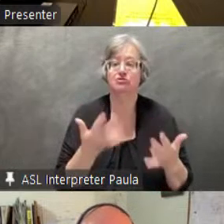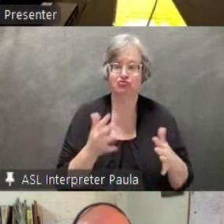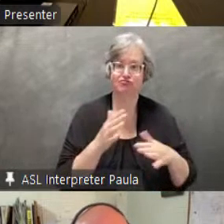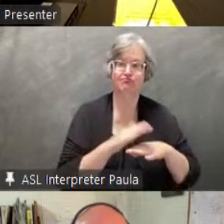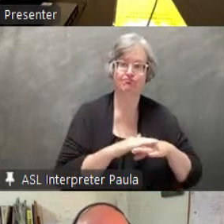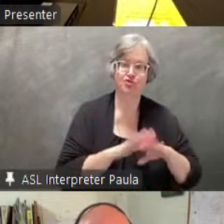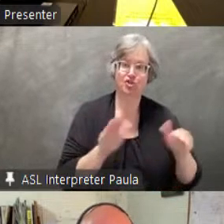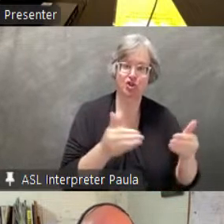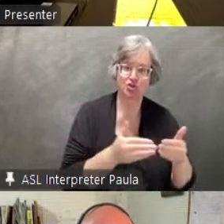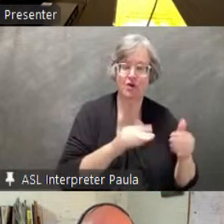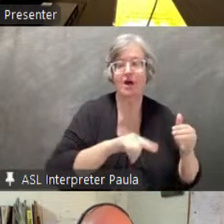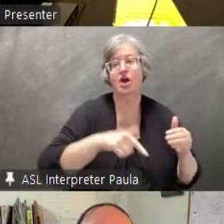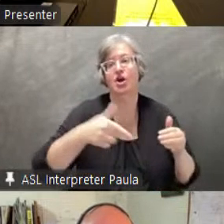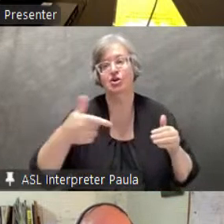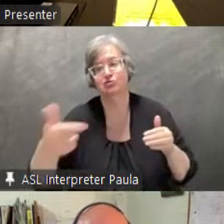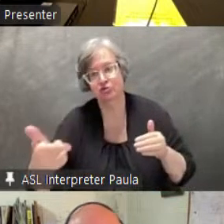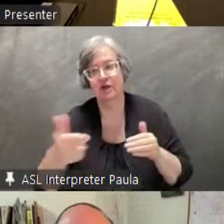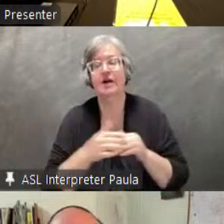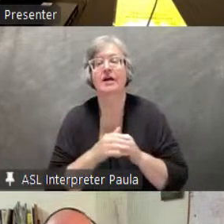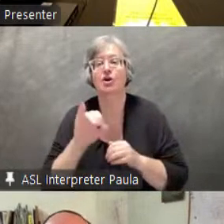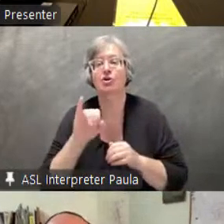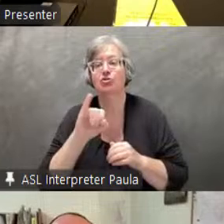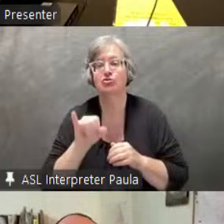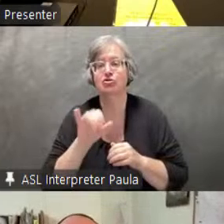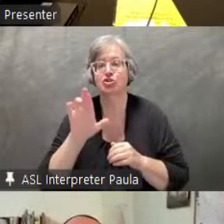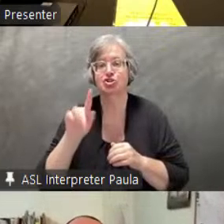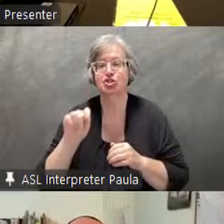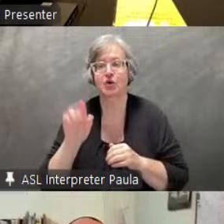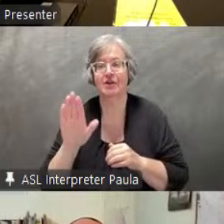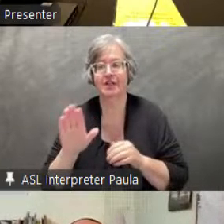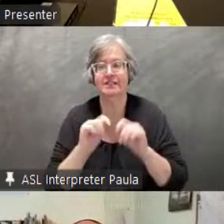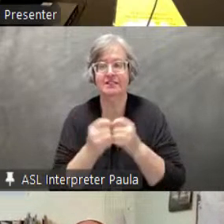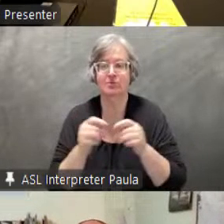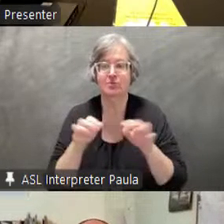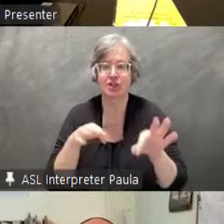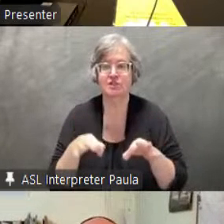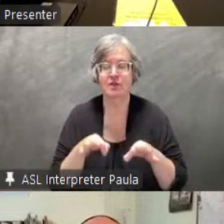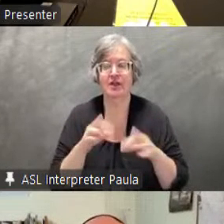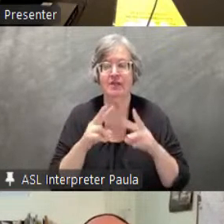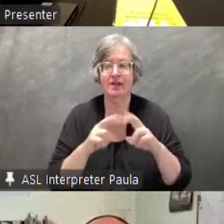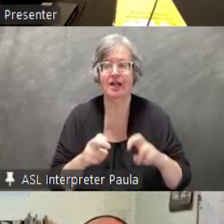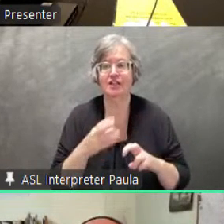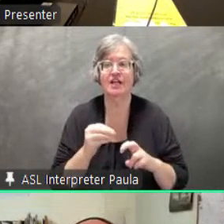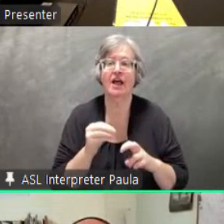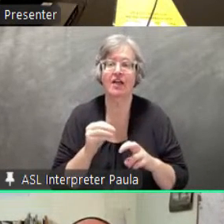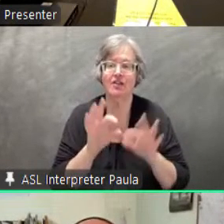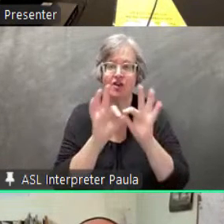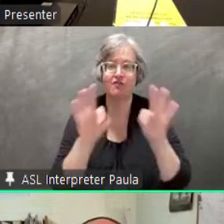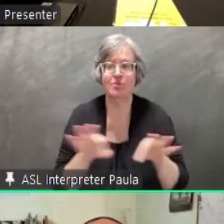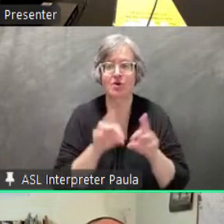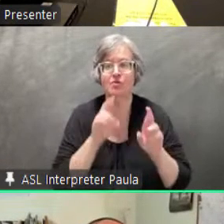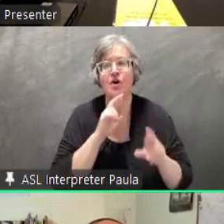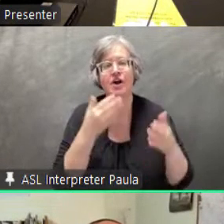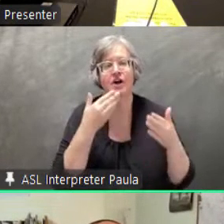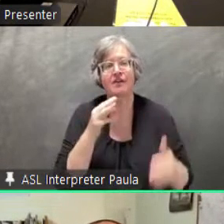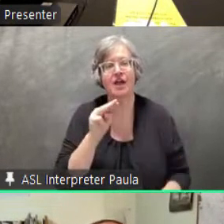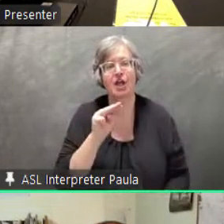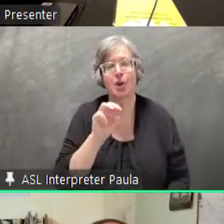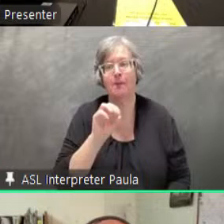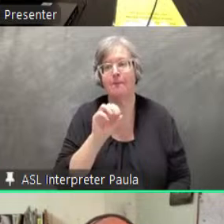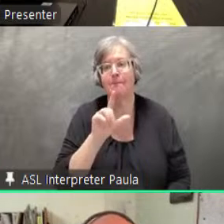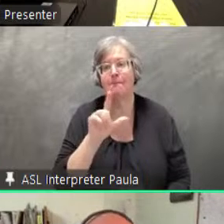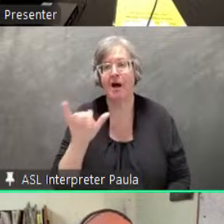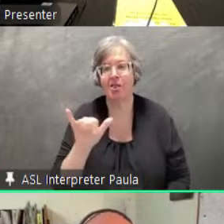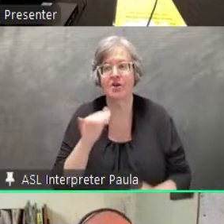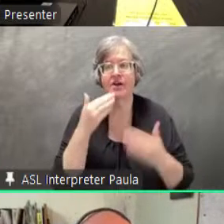to Jarrett and team to walk through their analysis and the framing report. Thank you very much, Molly, and thanks very